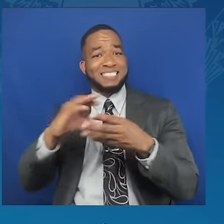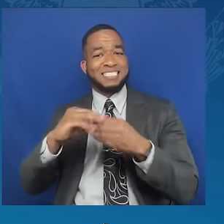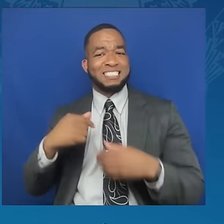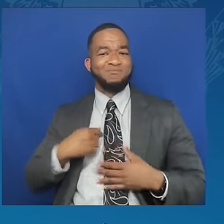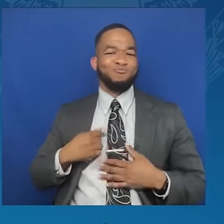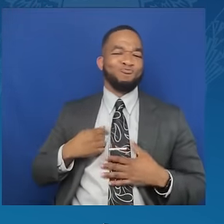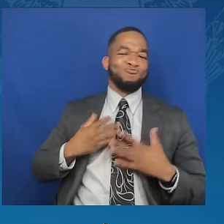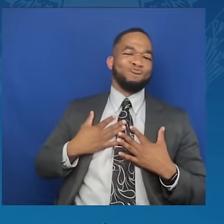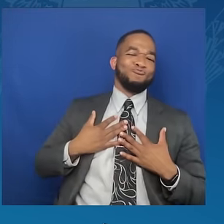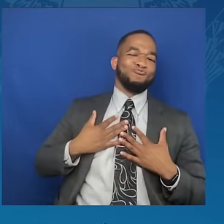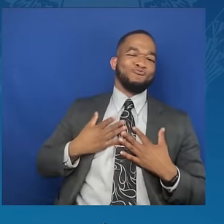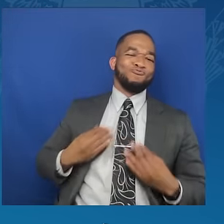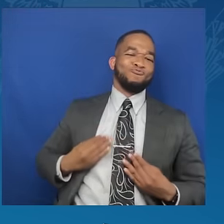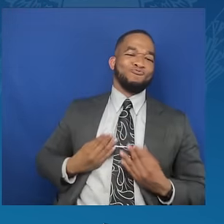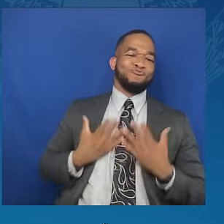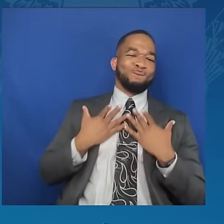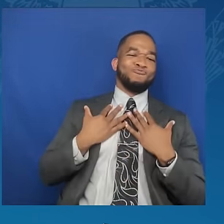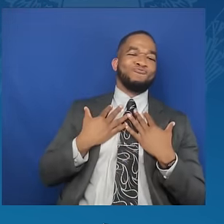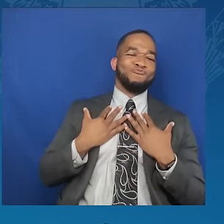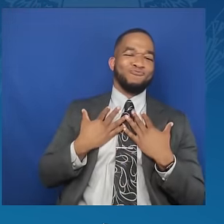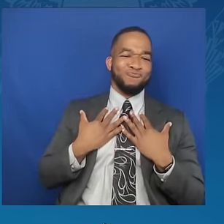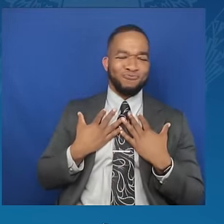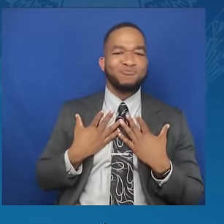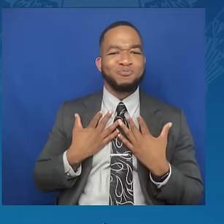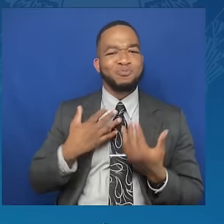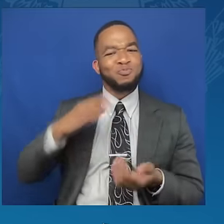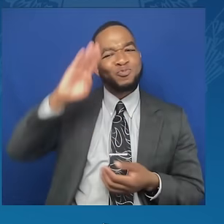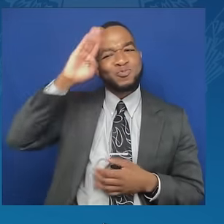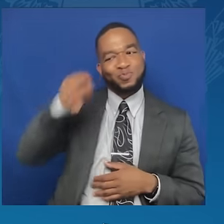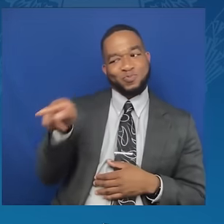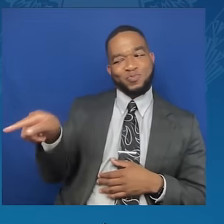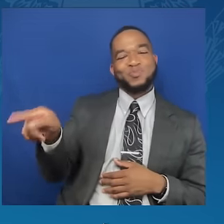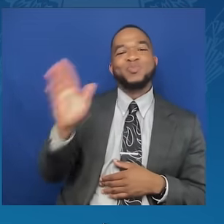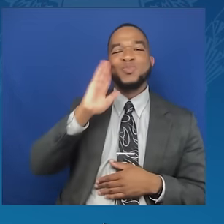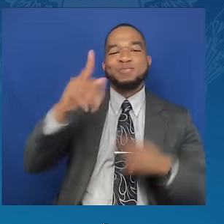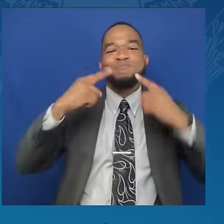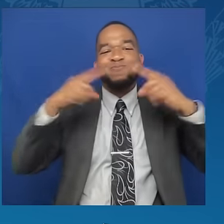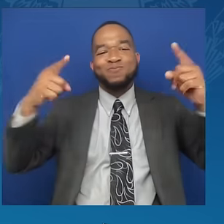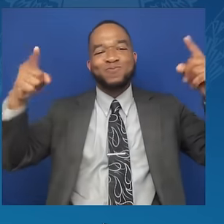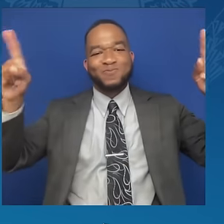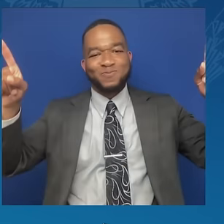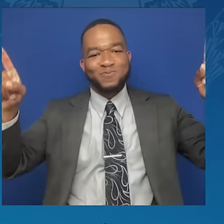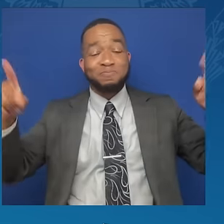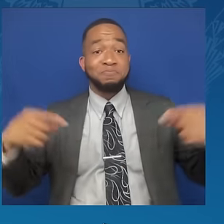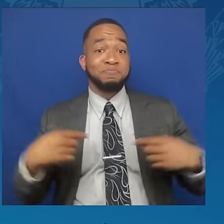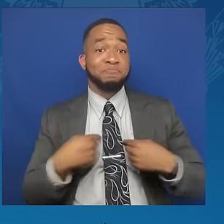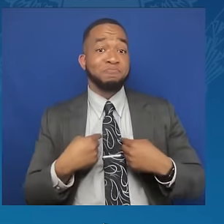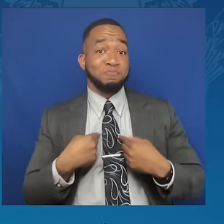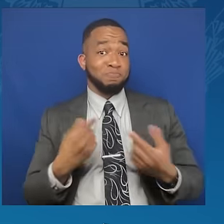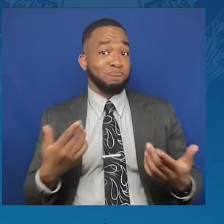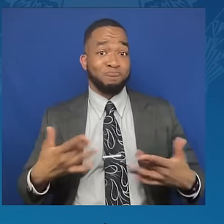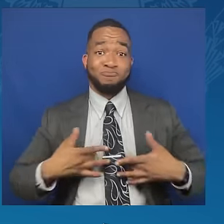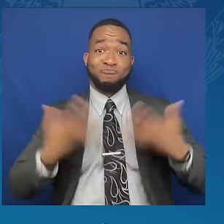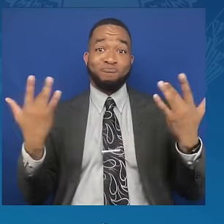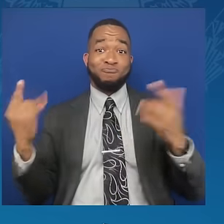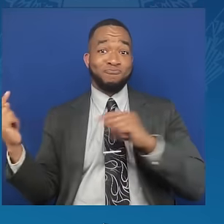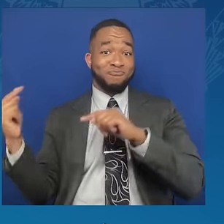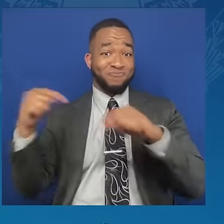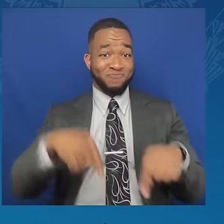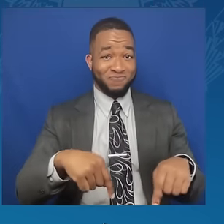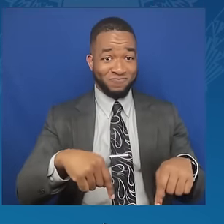So it is so good to be back in Selma, and I want to say on behalf of the second gentleman and me, it is a